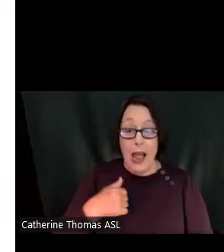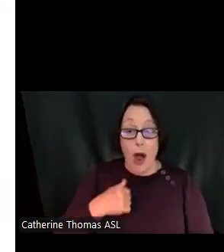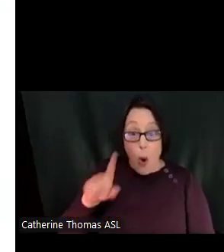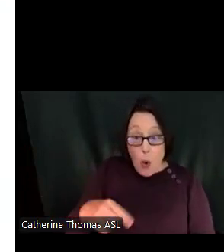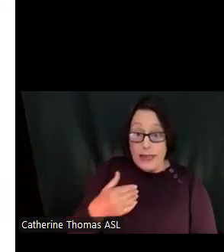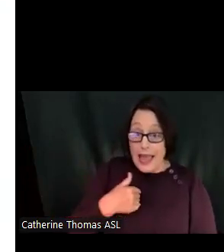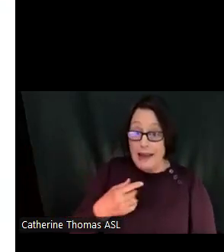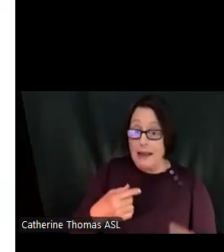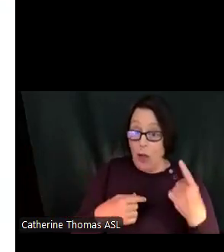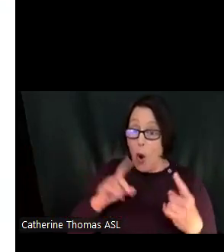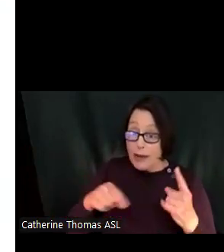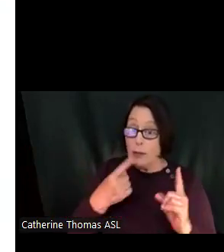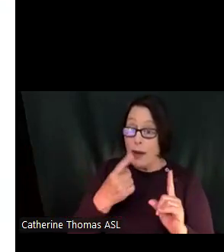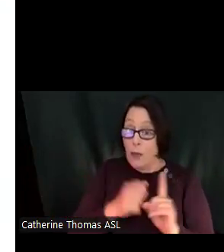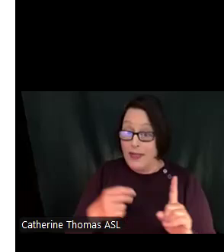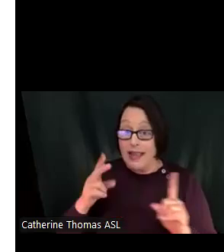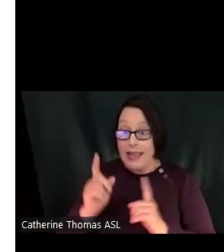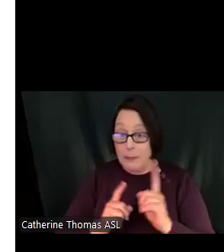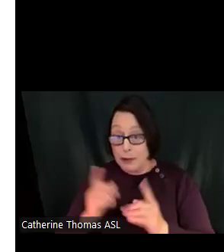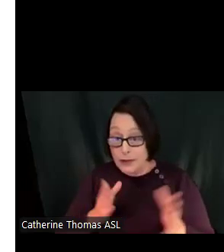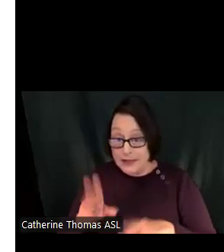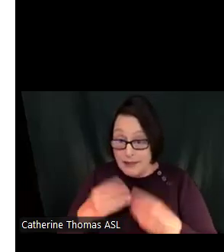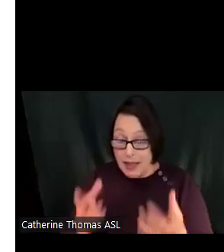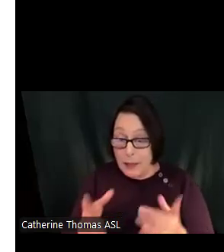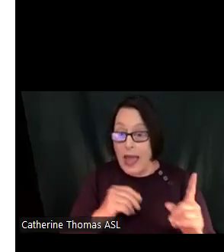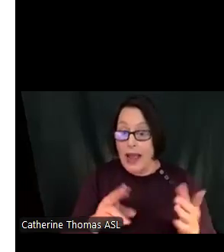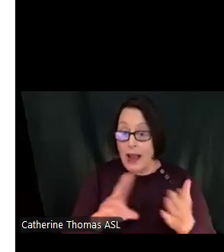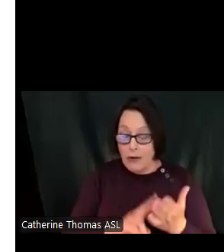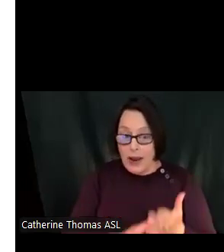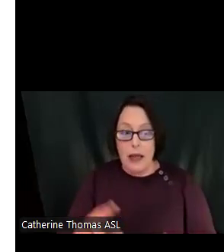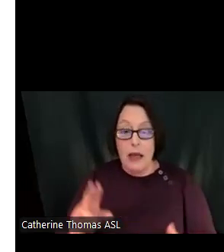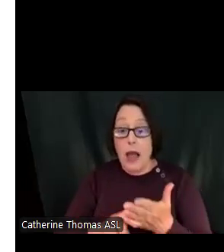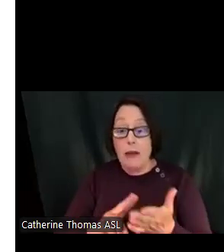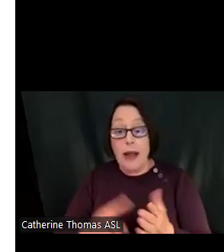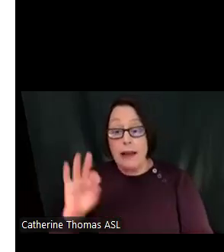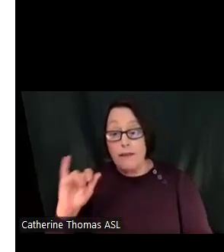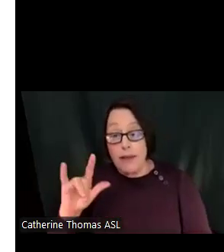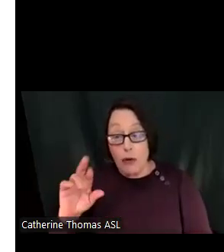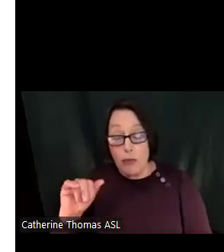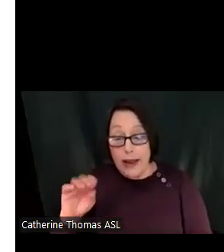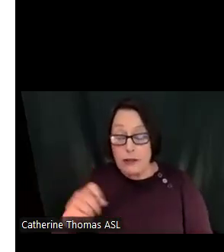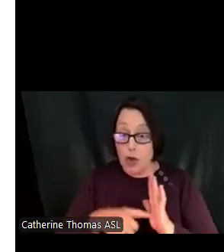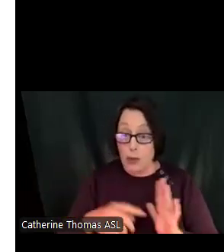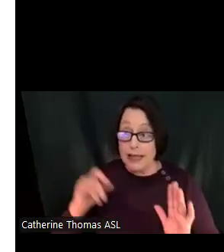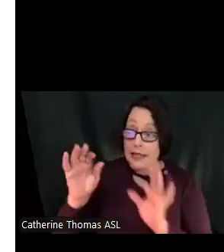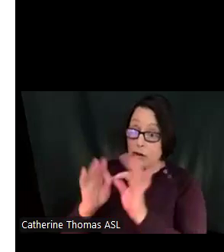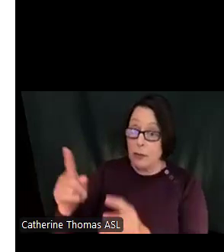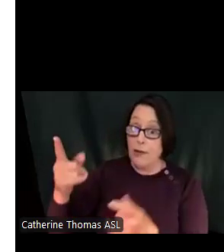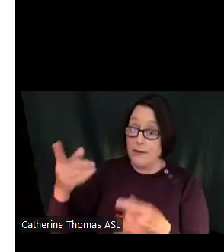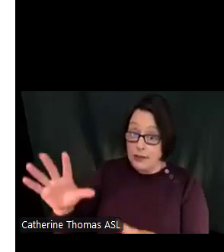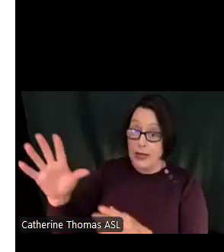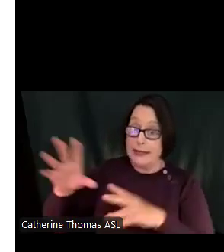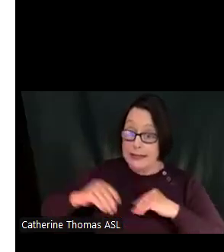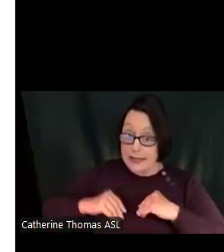in-person services were available. The contract fill rate is measuring whether an interpreter accepted and was